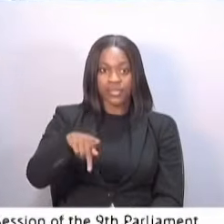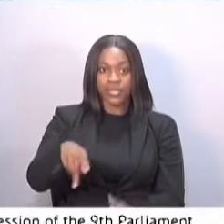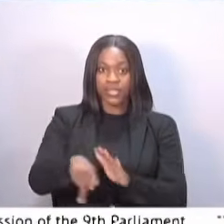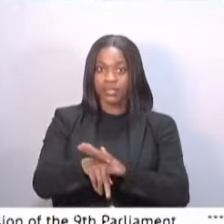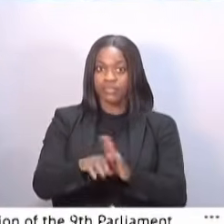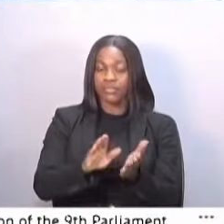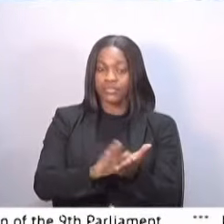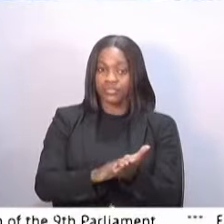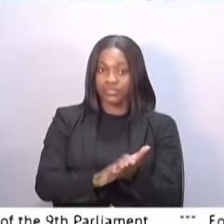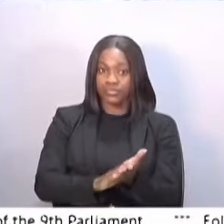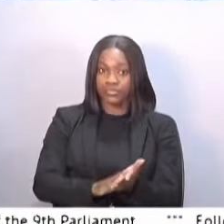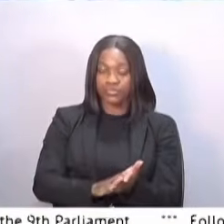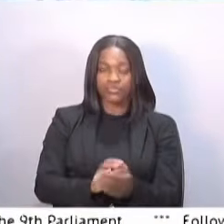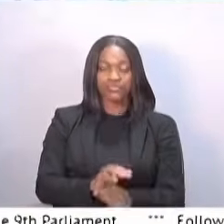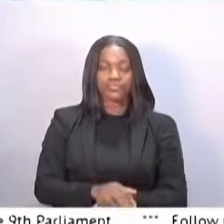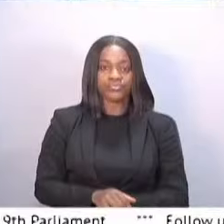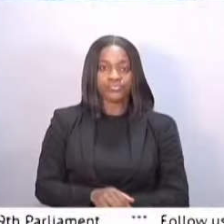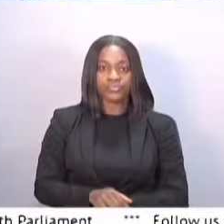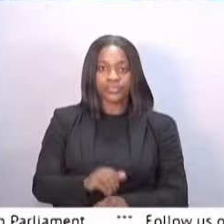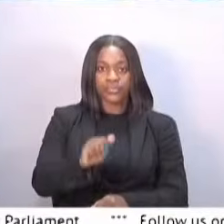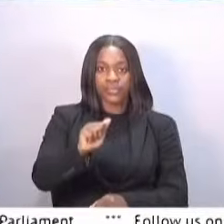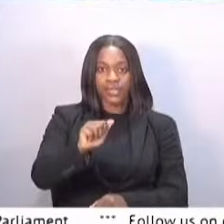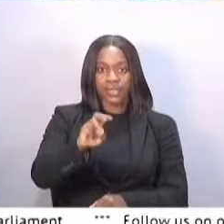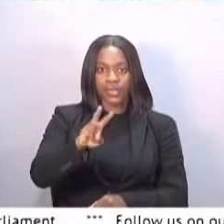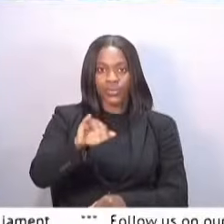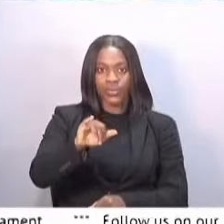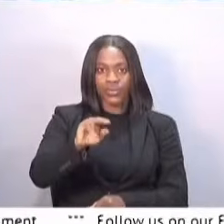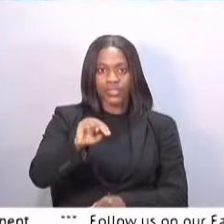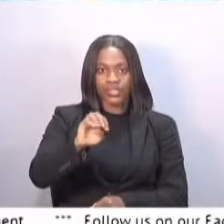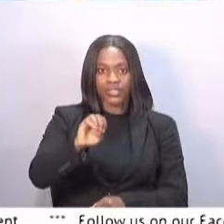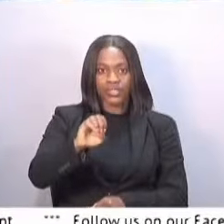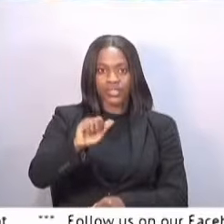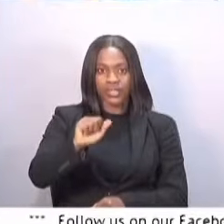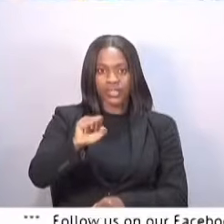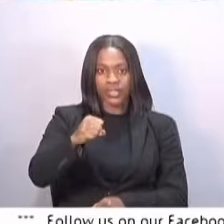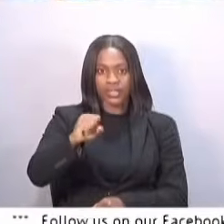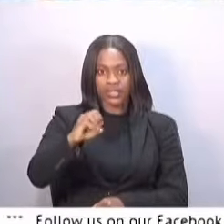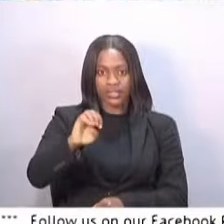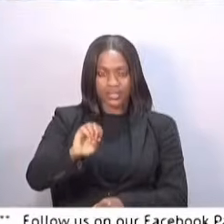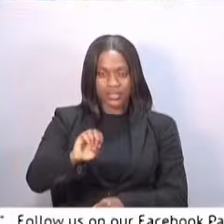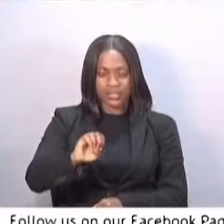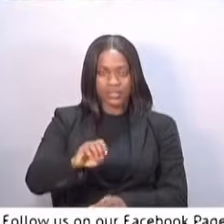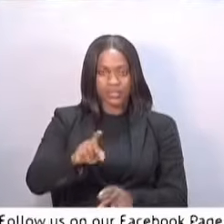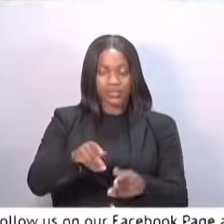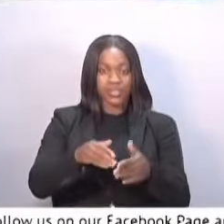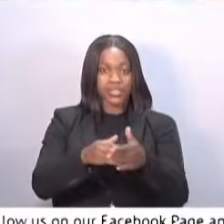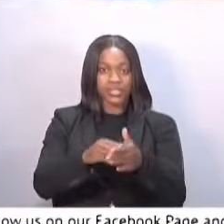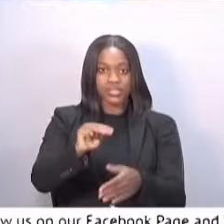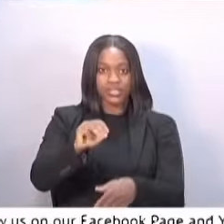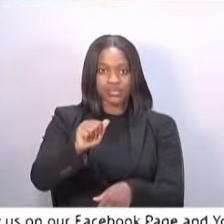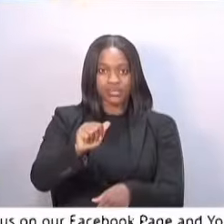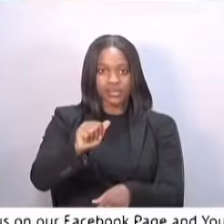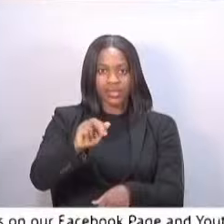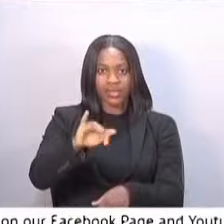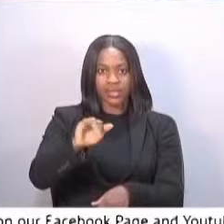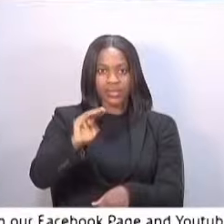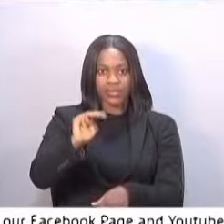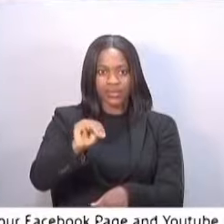Basic School at Ahwiniasi, led by Mariam